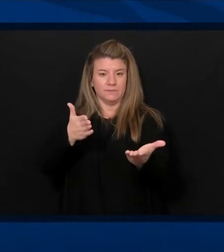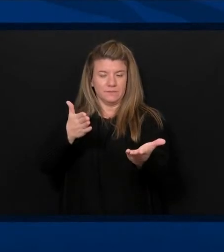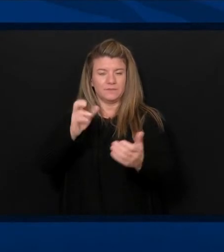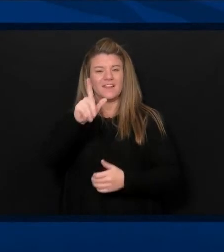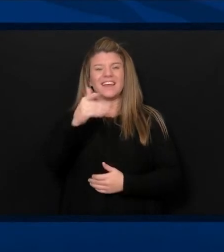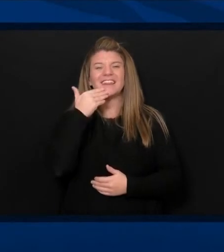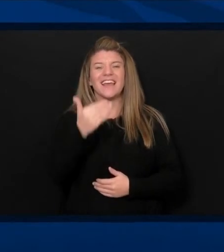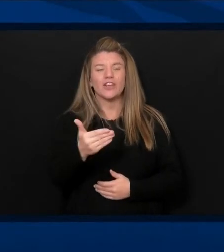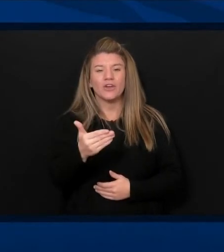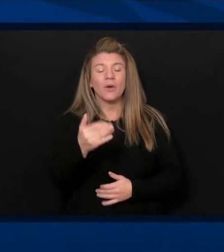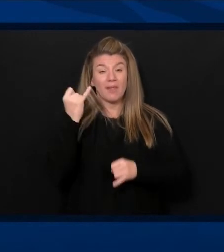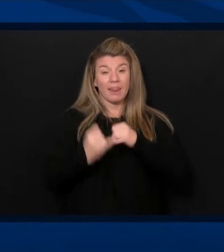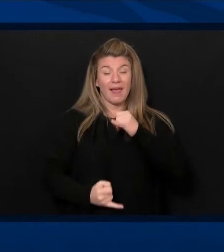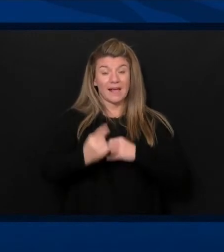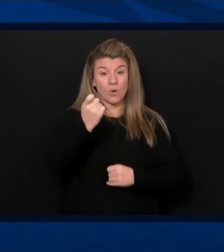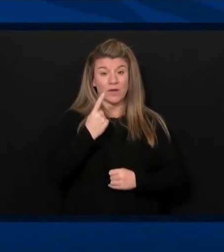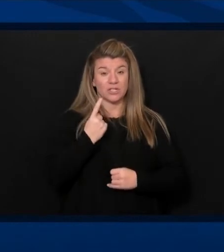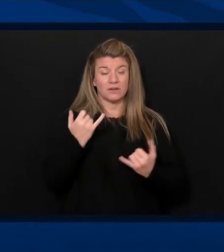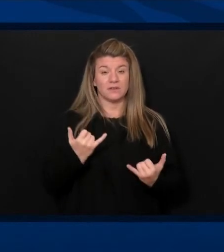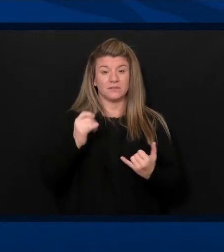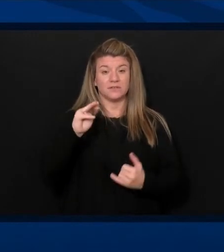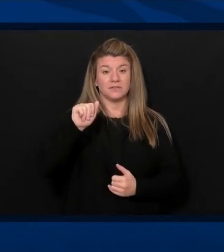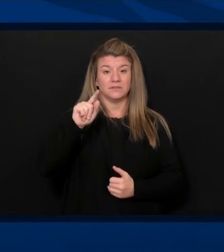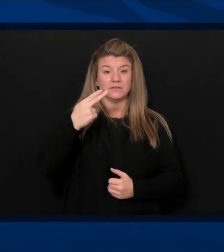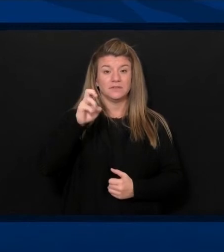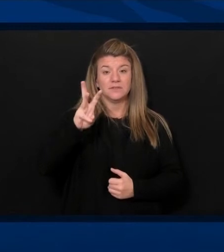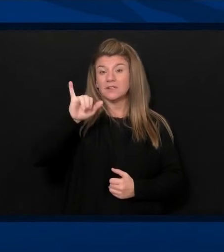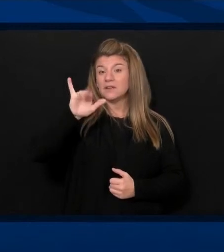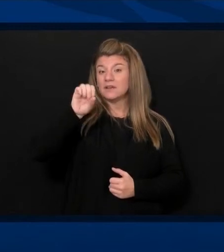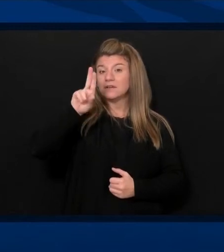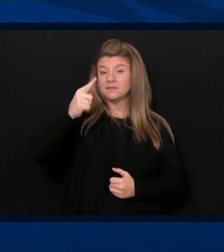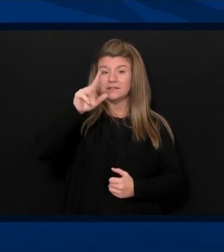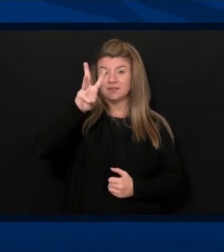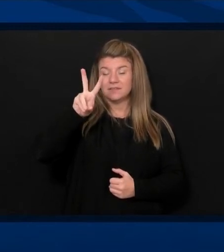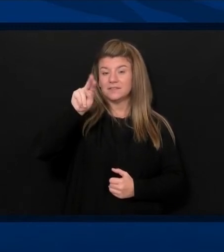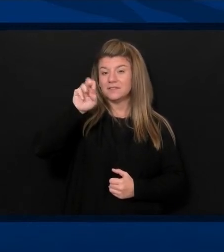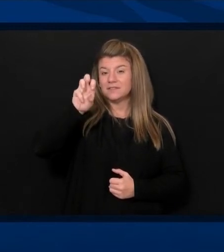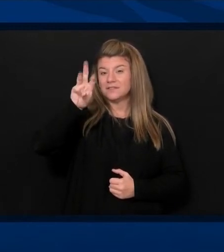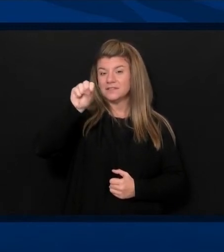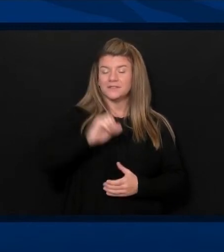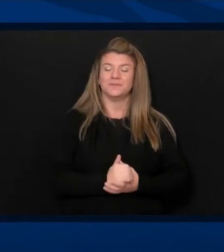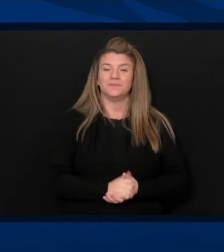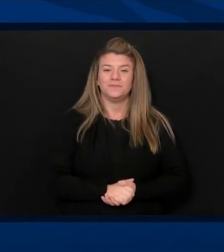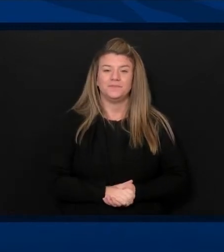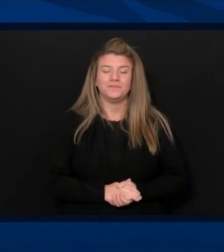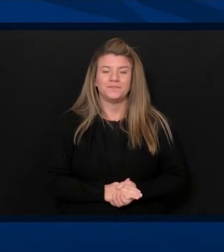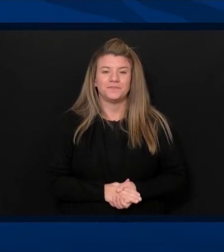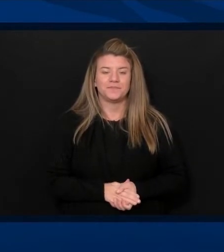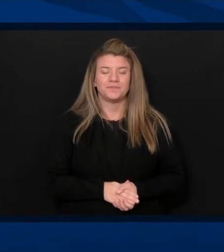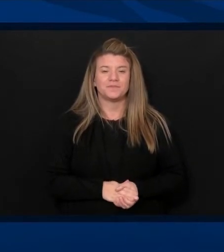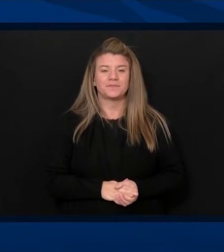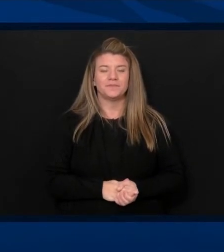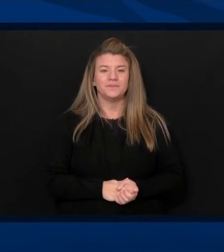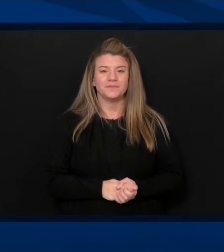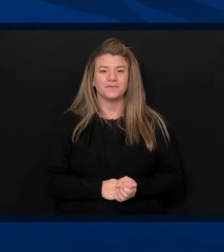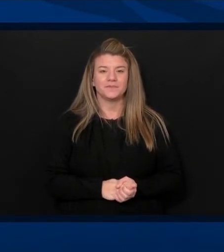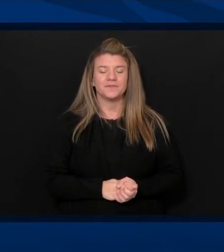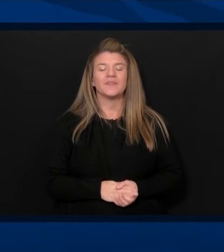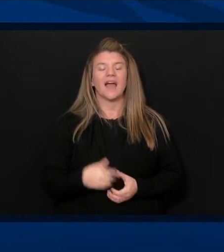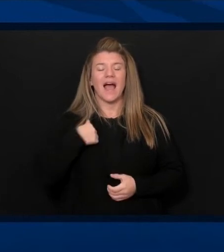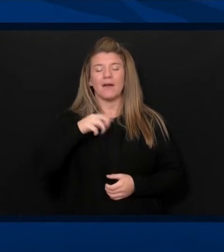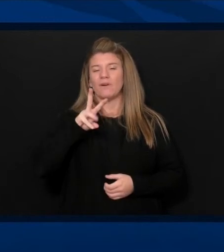All right, thanks, Phil. Last question today from Matthew Young with the West Virginia Daily News. Hi, good afternoon. Matthew Young with the West